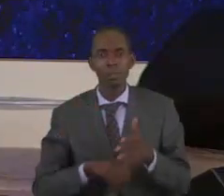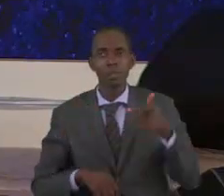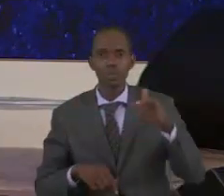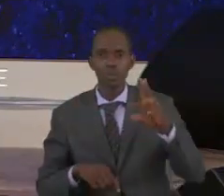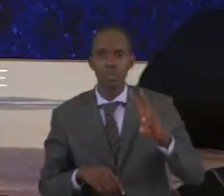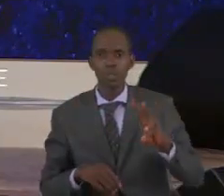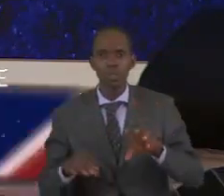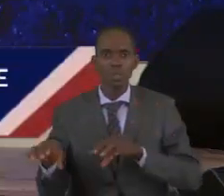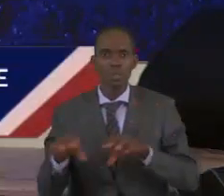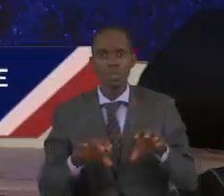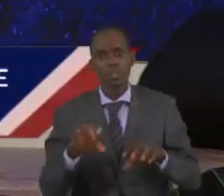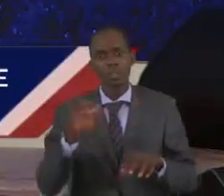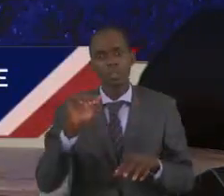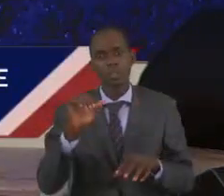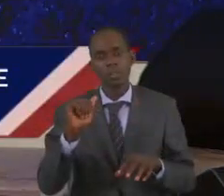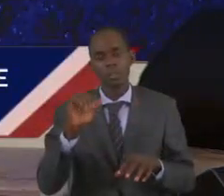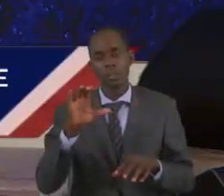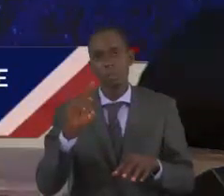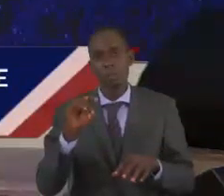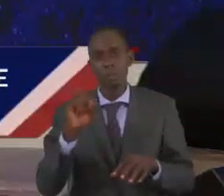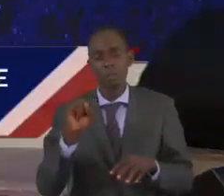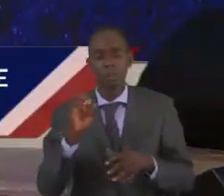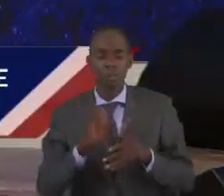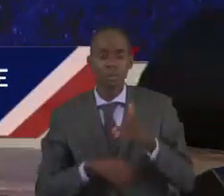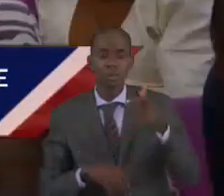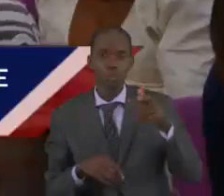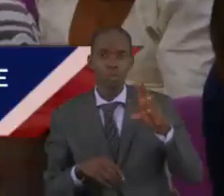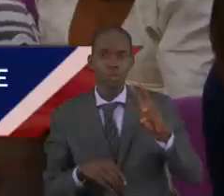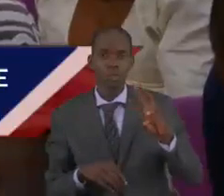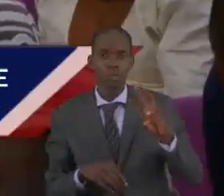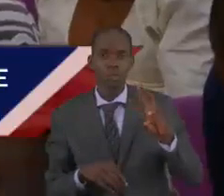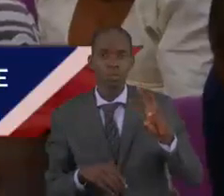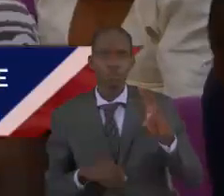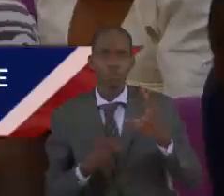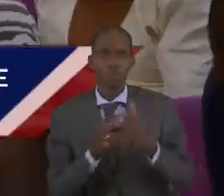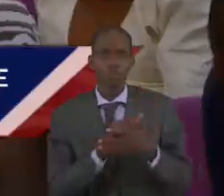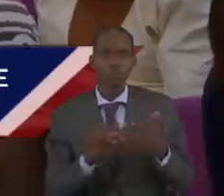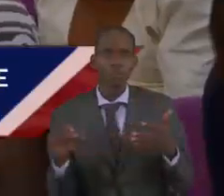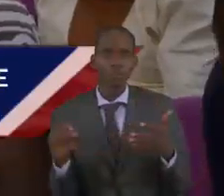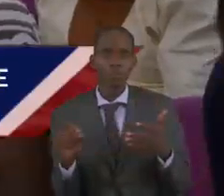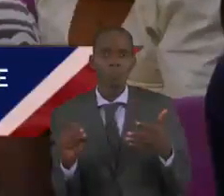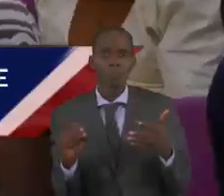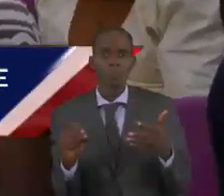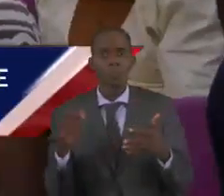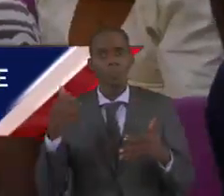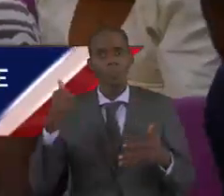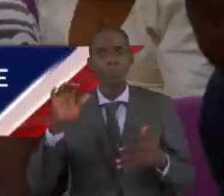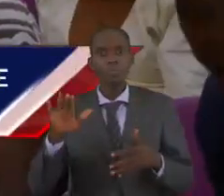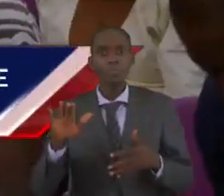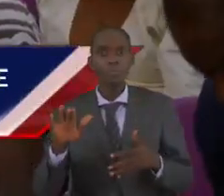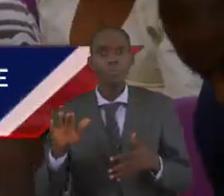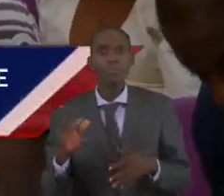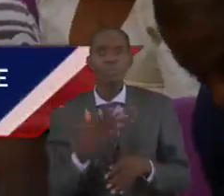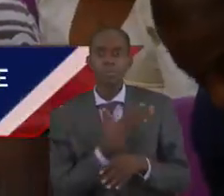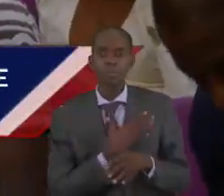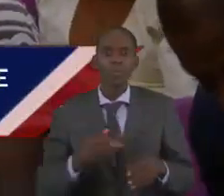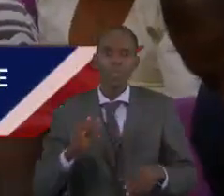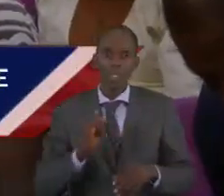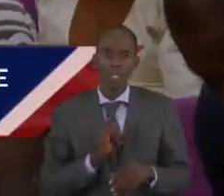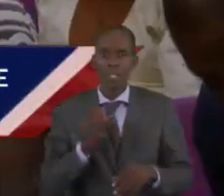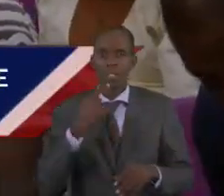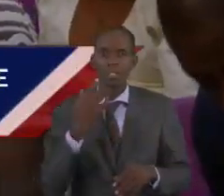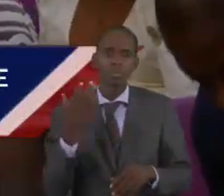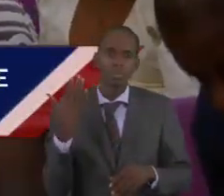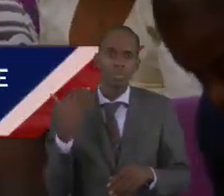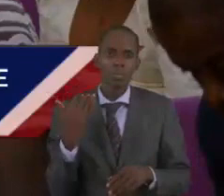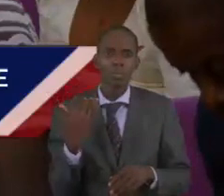from verse 15, Acts 26, reading from verse 15. And I said,